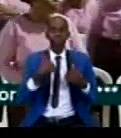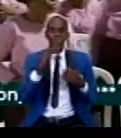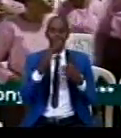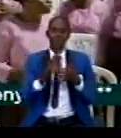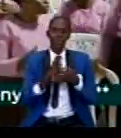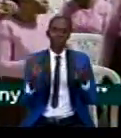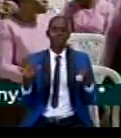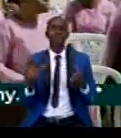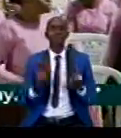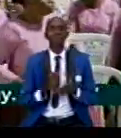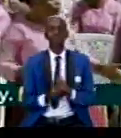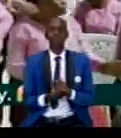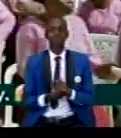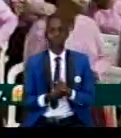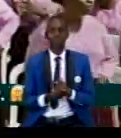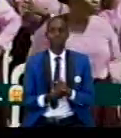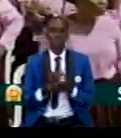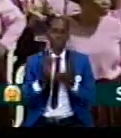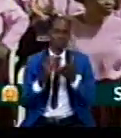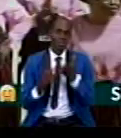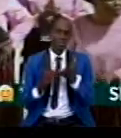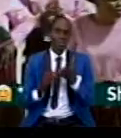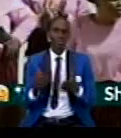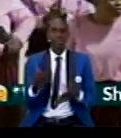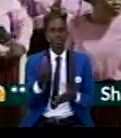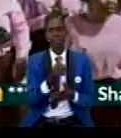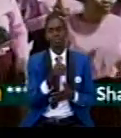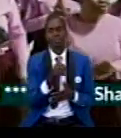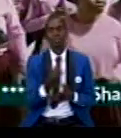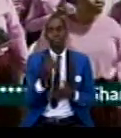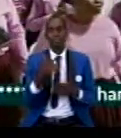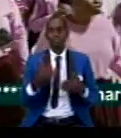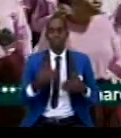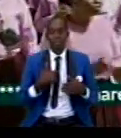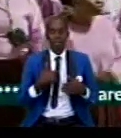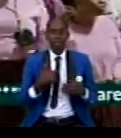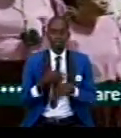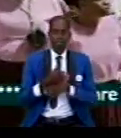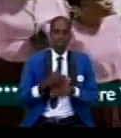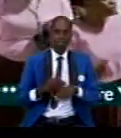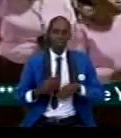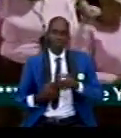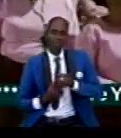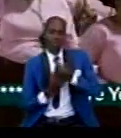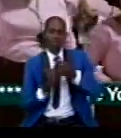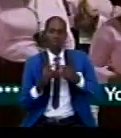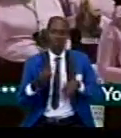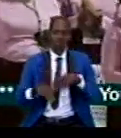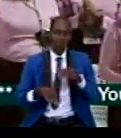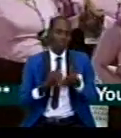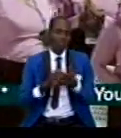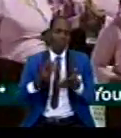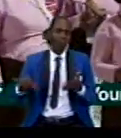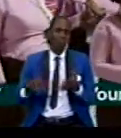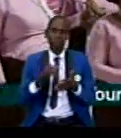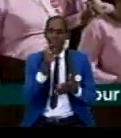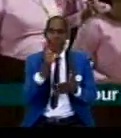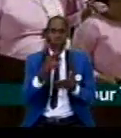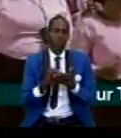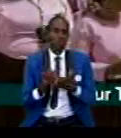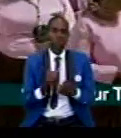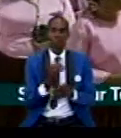have crutches. Throw them away. They don't belong to you anymore. You are sitting on the wheelchair. Get up from that